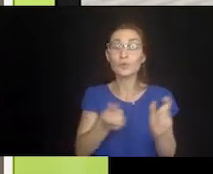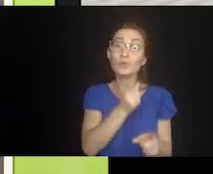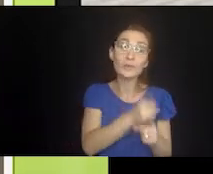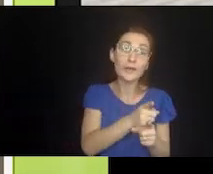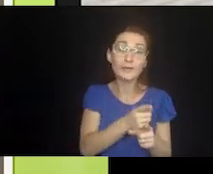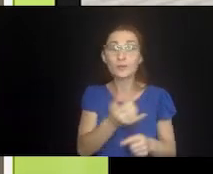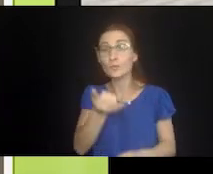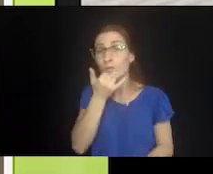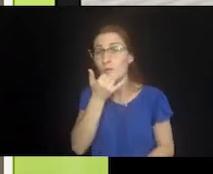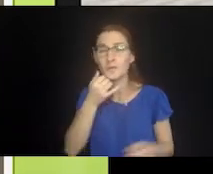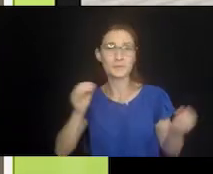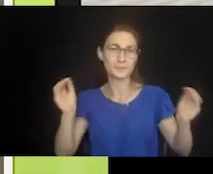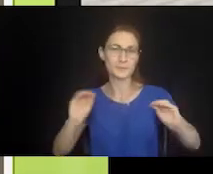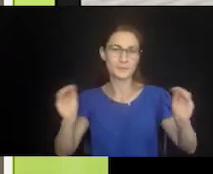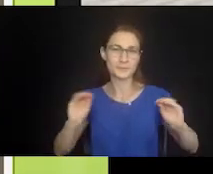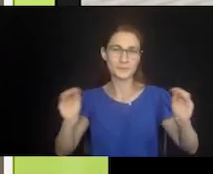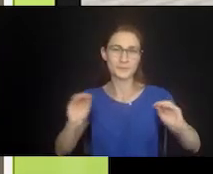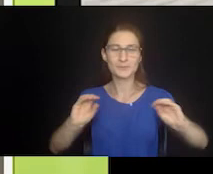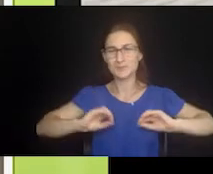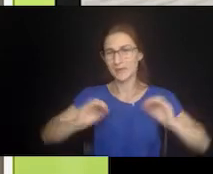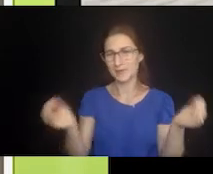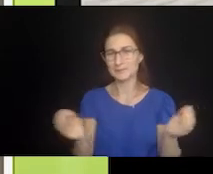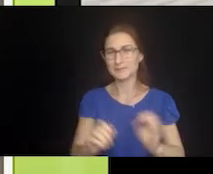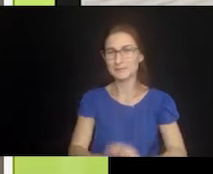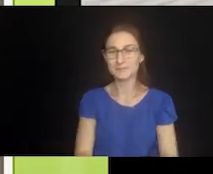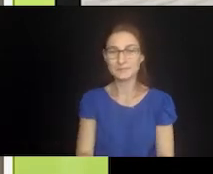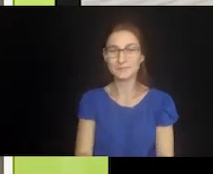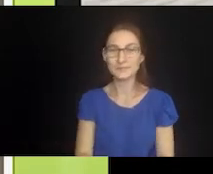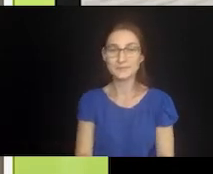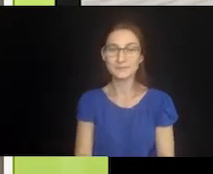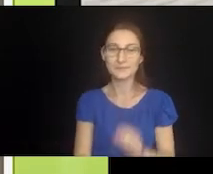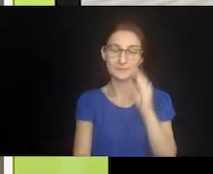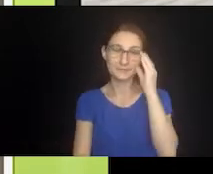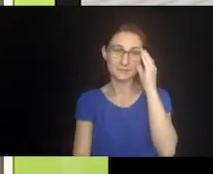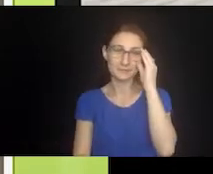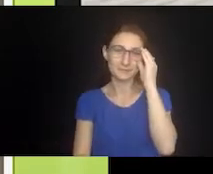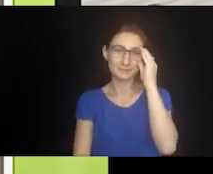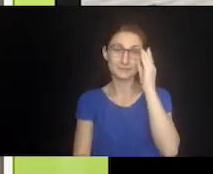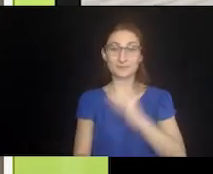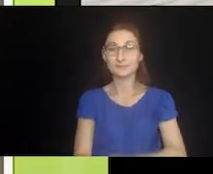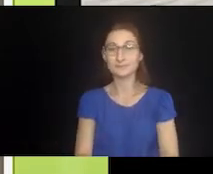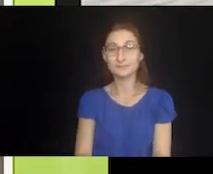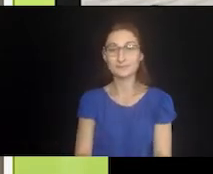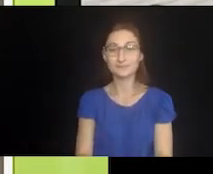that there's no right or wrong answer to that question.